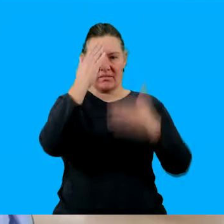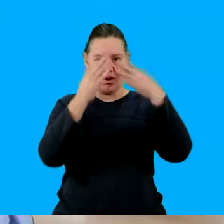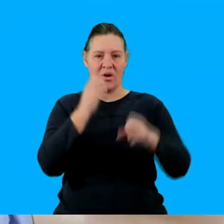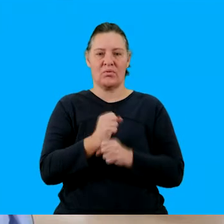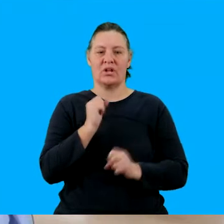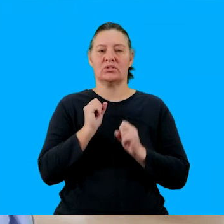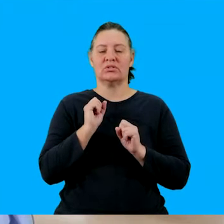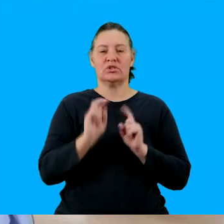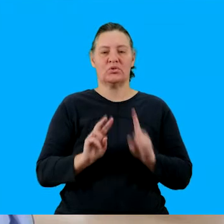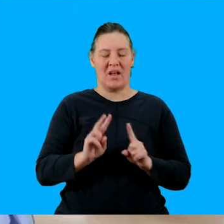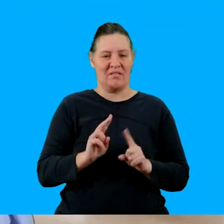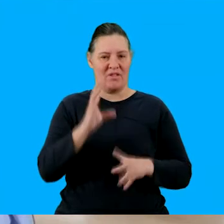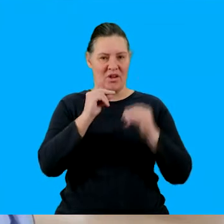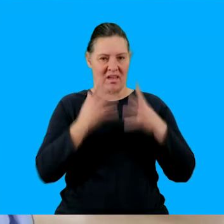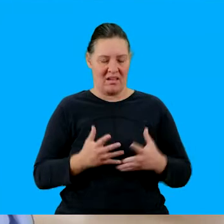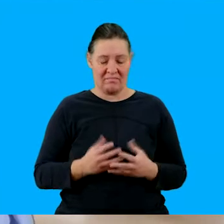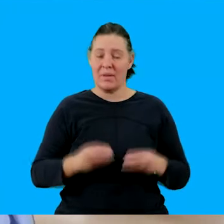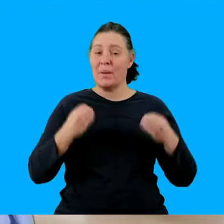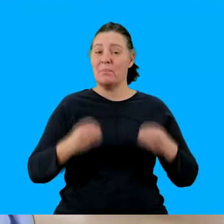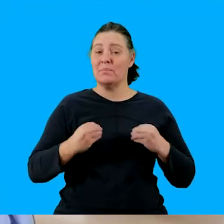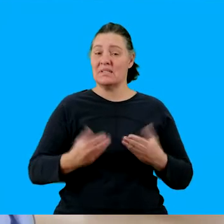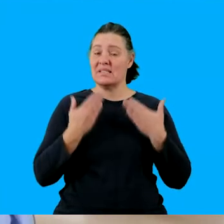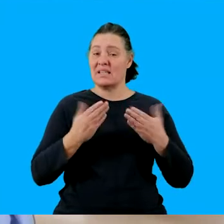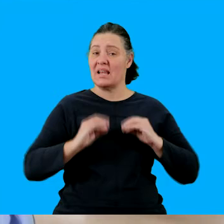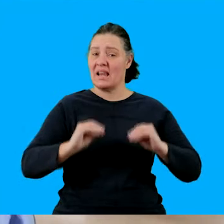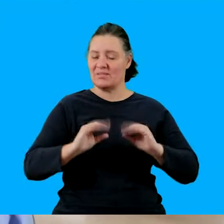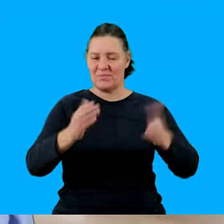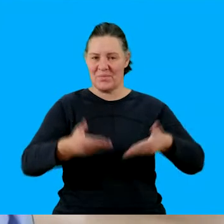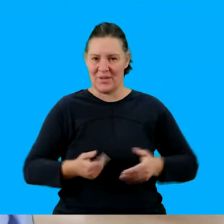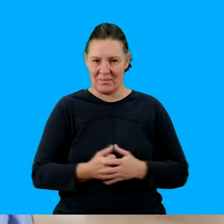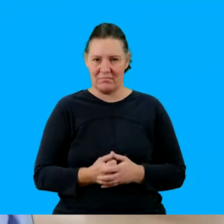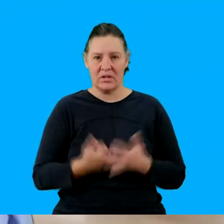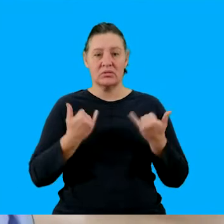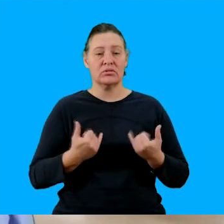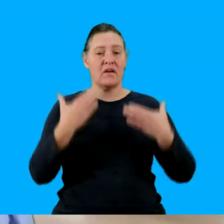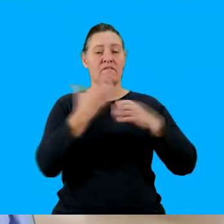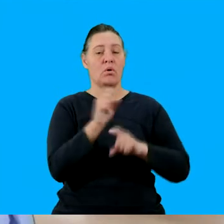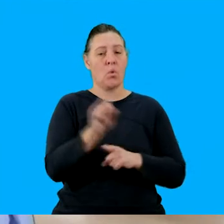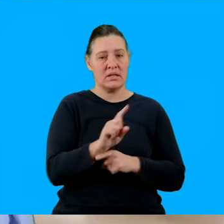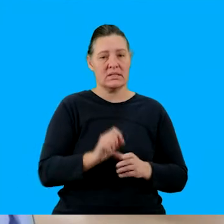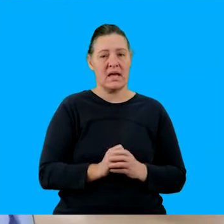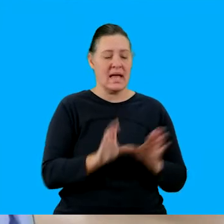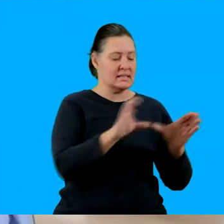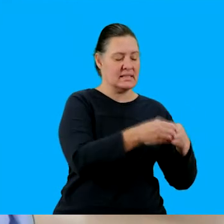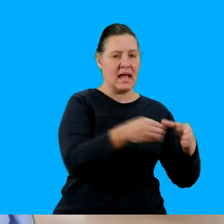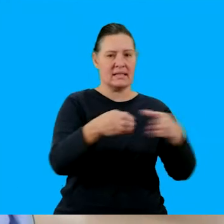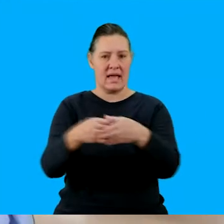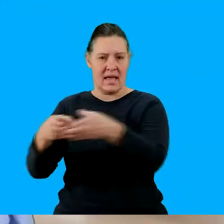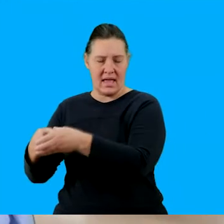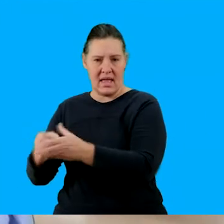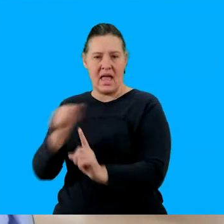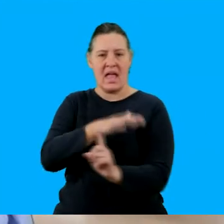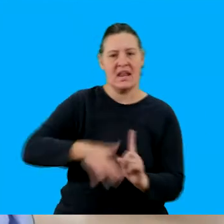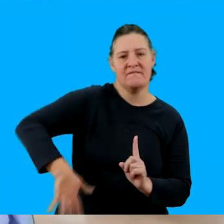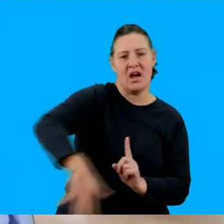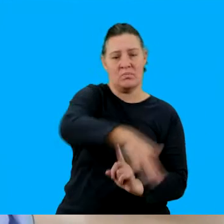Good day, grade 12 learners. Welcome to today's business studies lesson. Today we'll focus on sectors and their